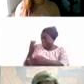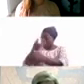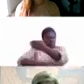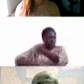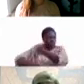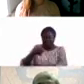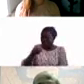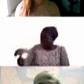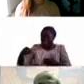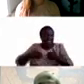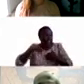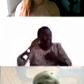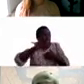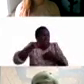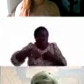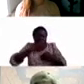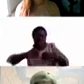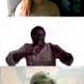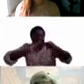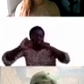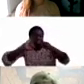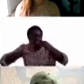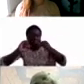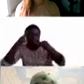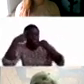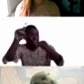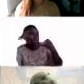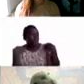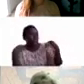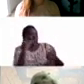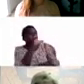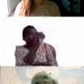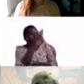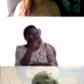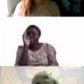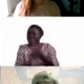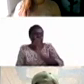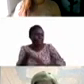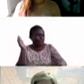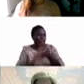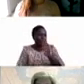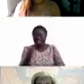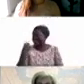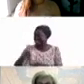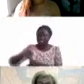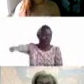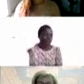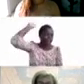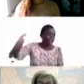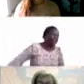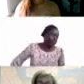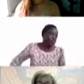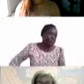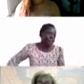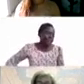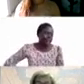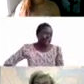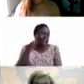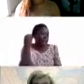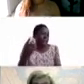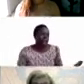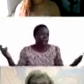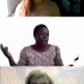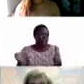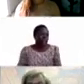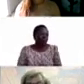And many people in Burundi believe that a woman who has a